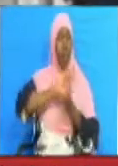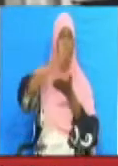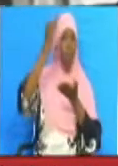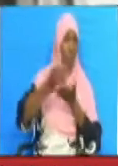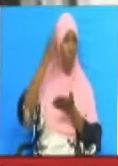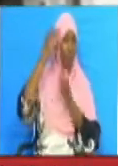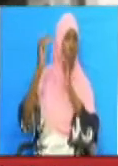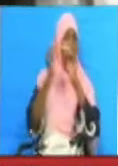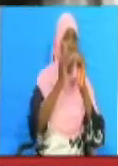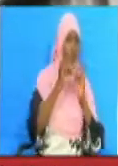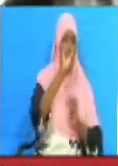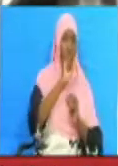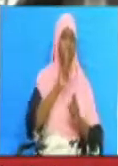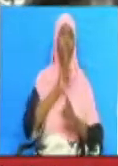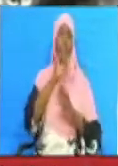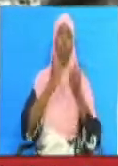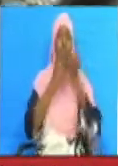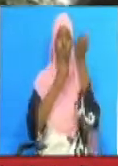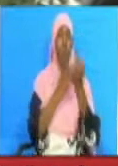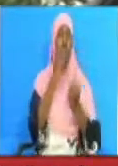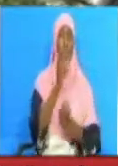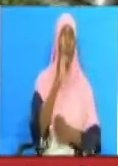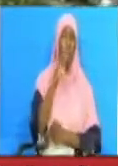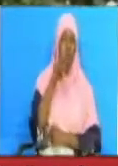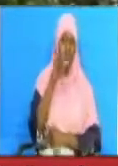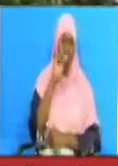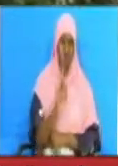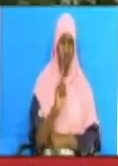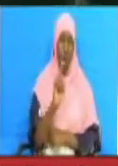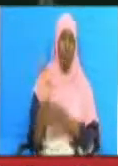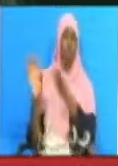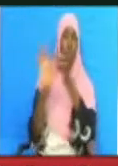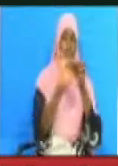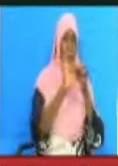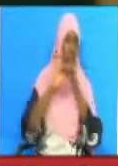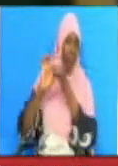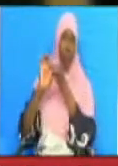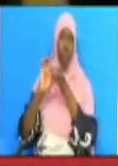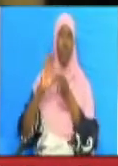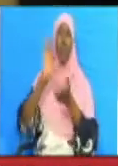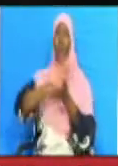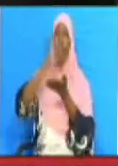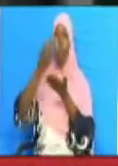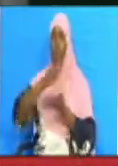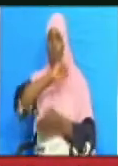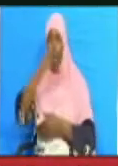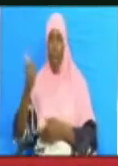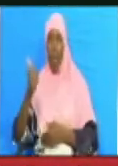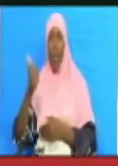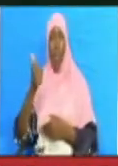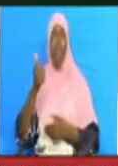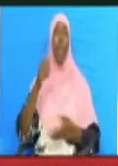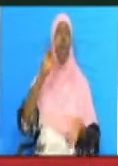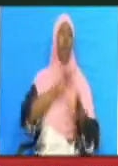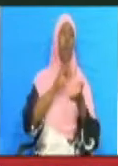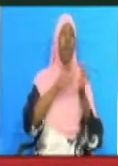kutangaza ufadhili wa shilingi bilioni 1.1 kwa ushirikiano na The Mastercard Foundation, Benki ya Equity na familia ya Daktari James